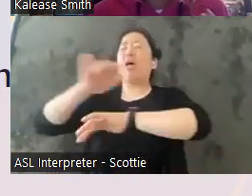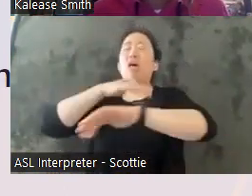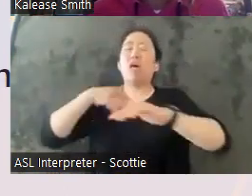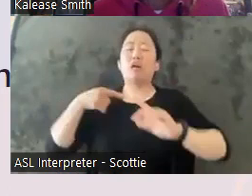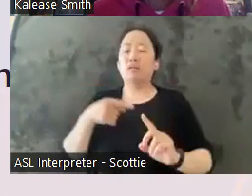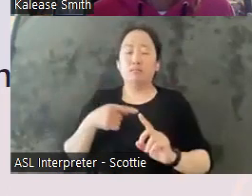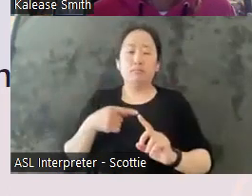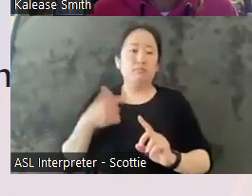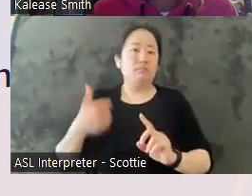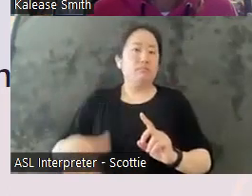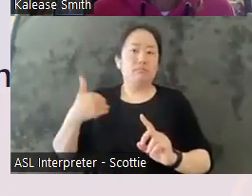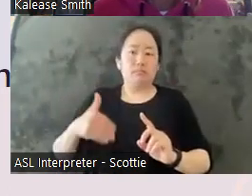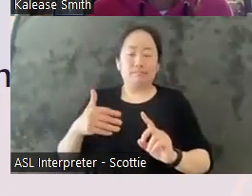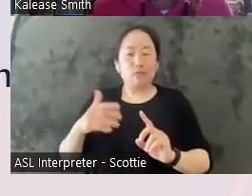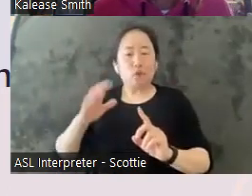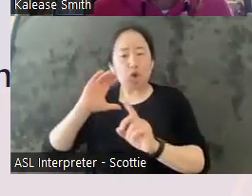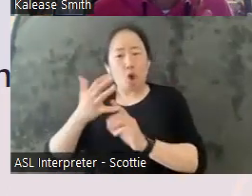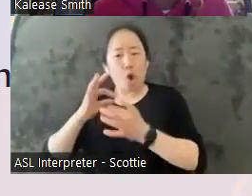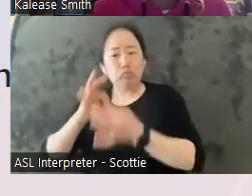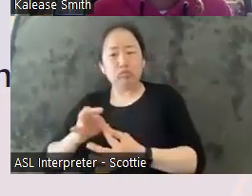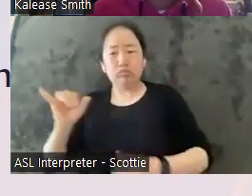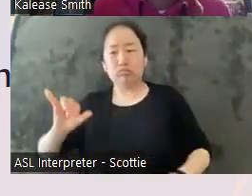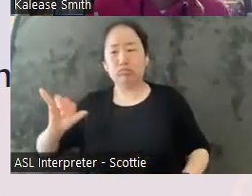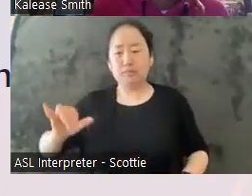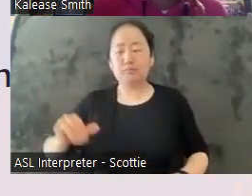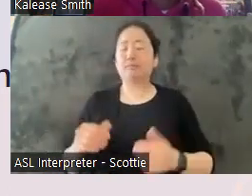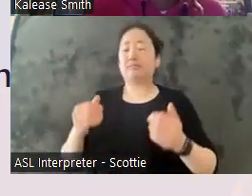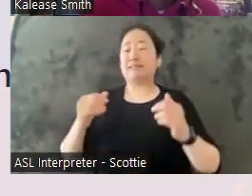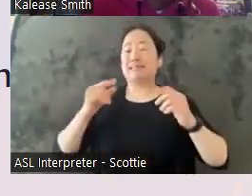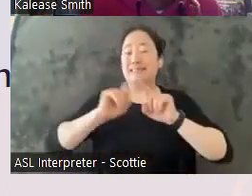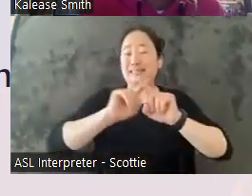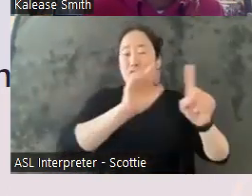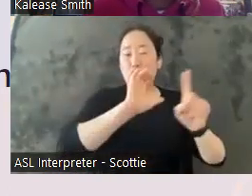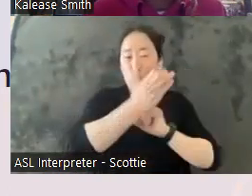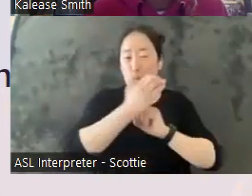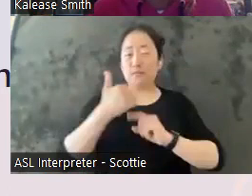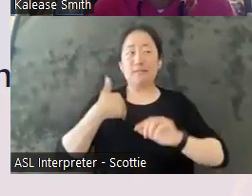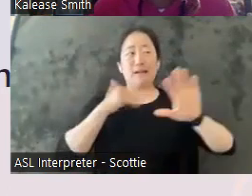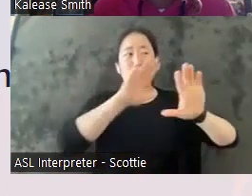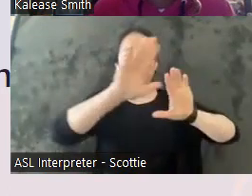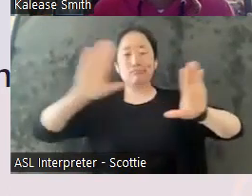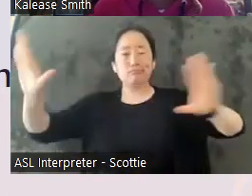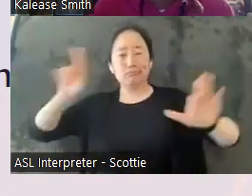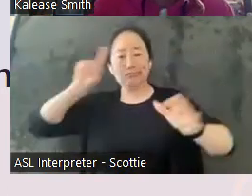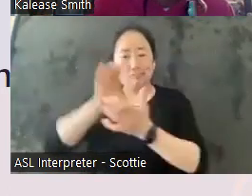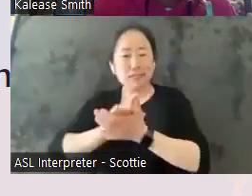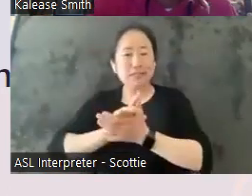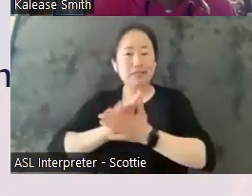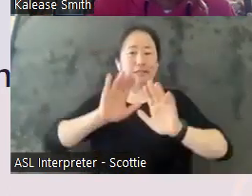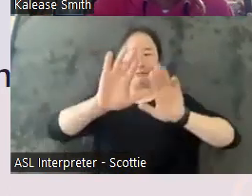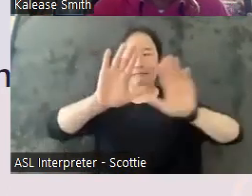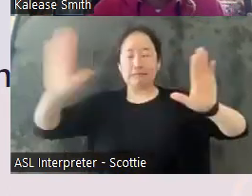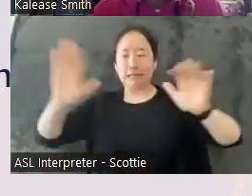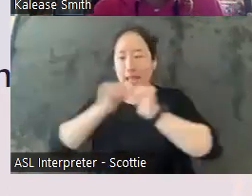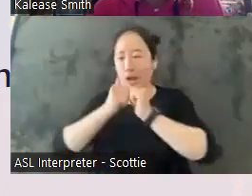it's a lot of cultural stuff too, because we know a lot of different cultures have a lot of different beliefs as far as how they raise